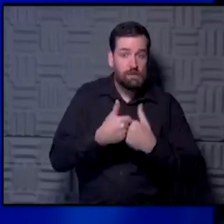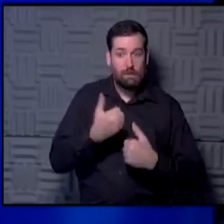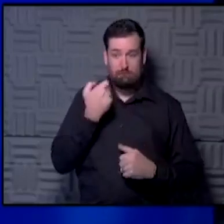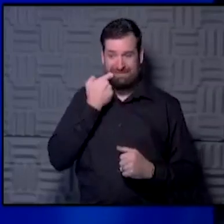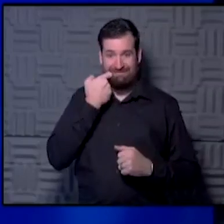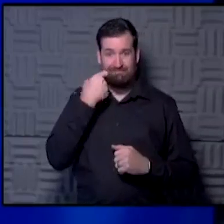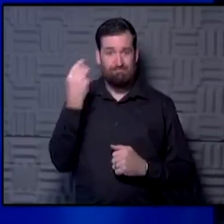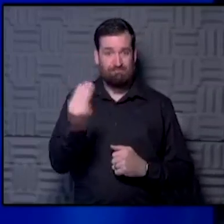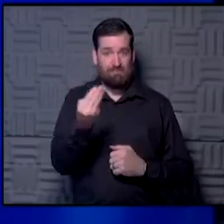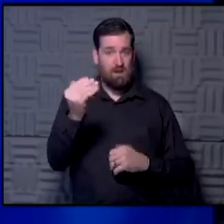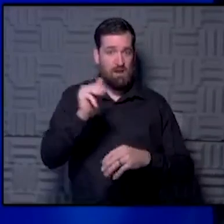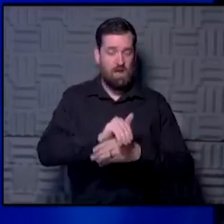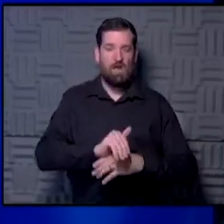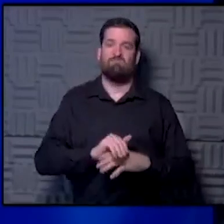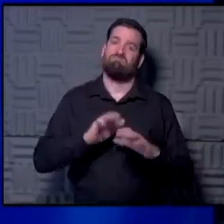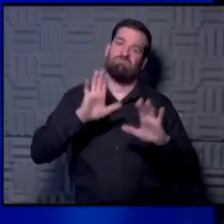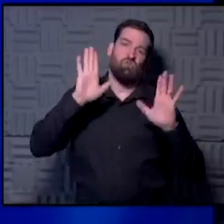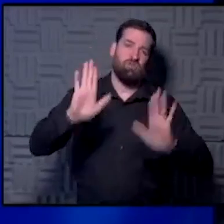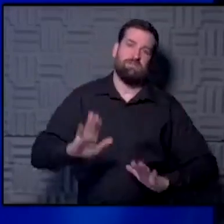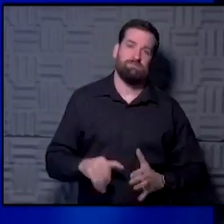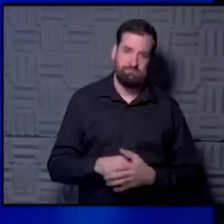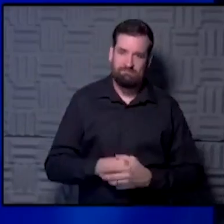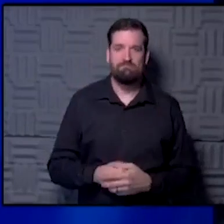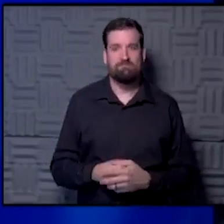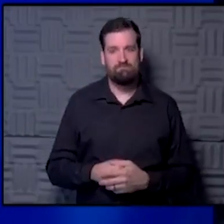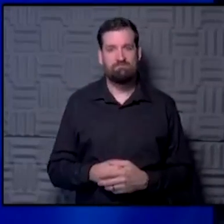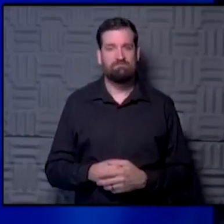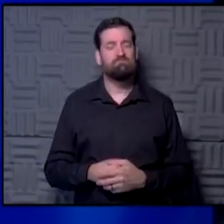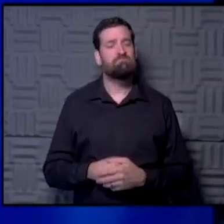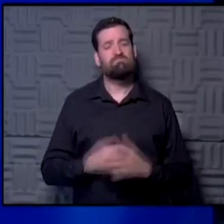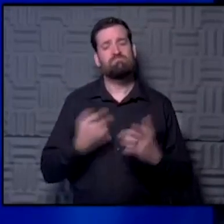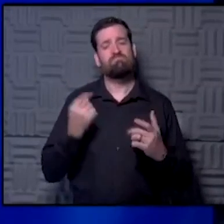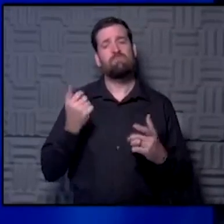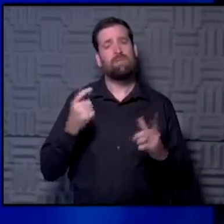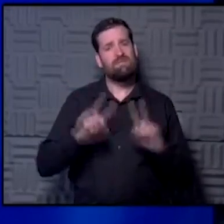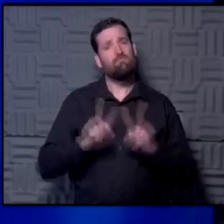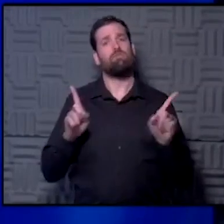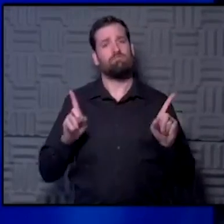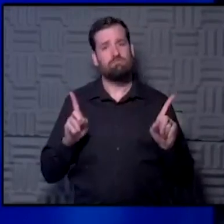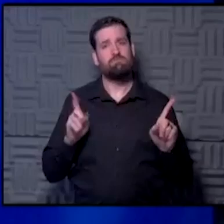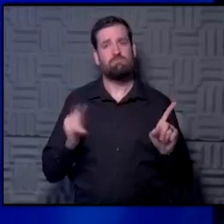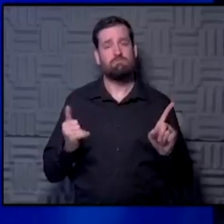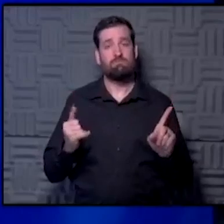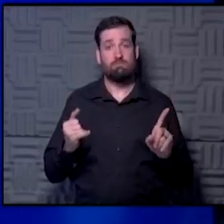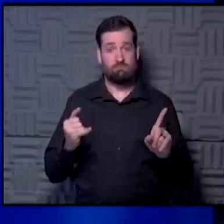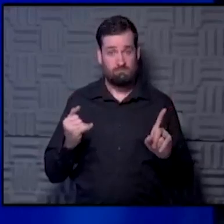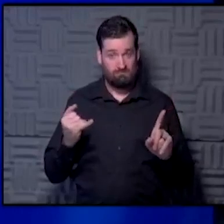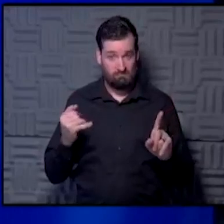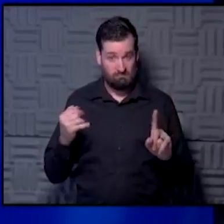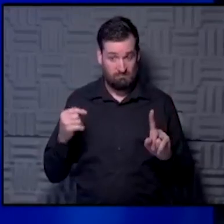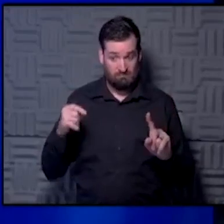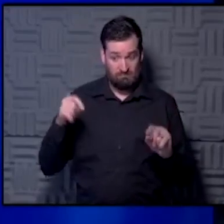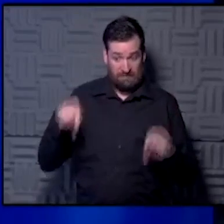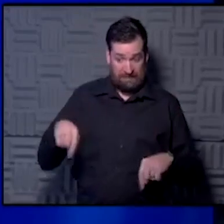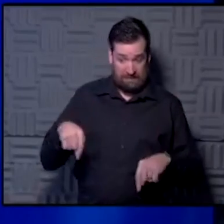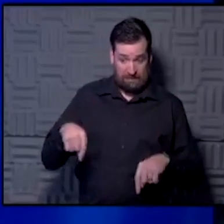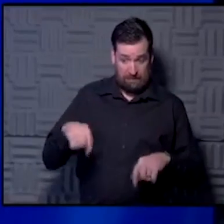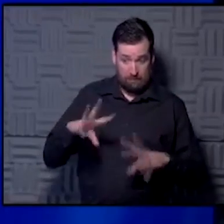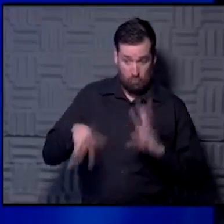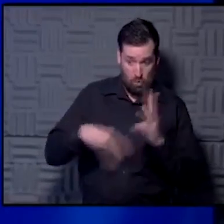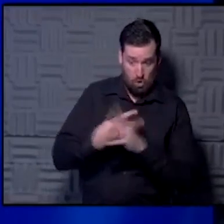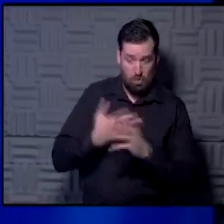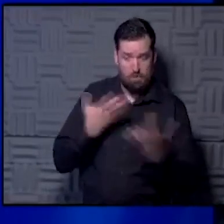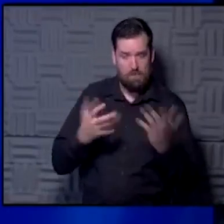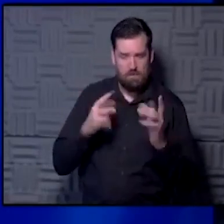that was awesome. And, you know, we're just doing it a little differently. And had we always been in this reality, we may have looked